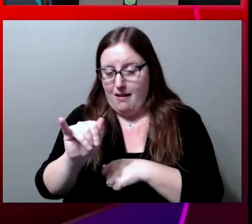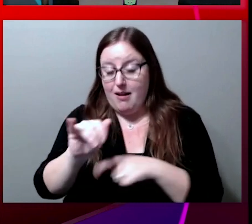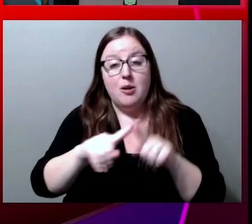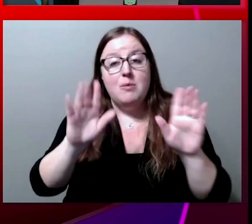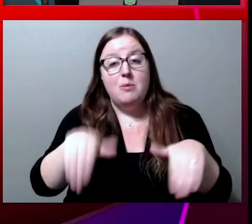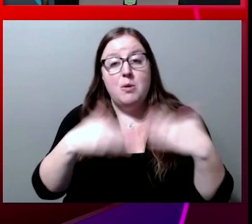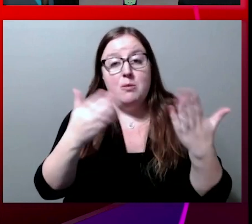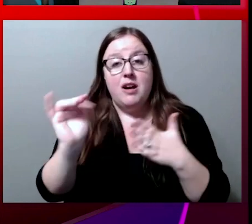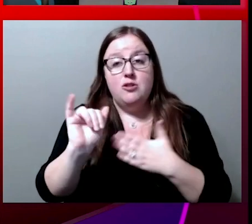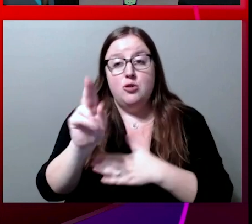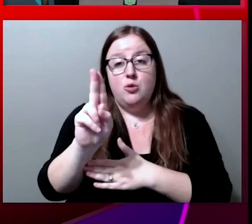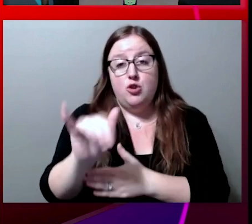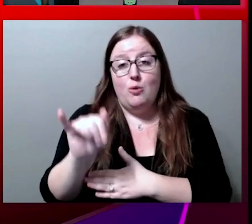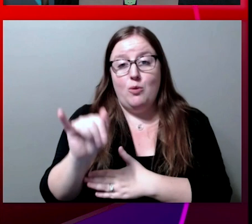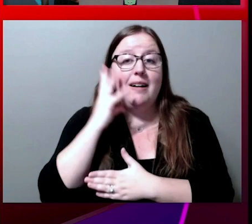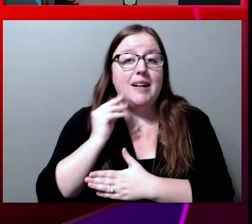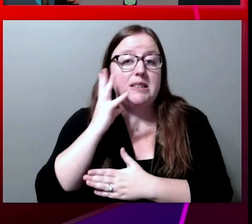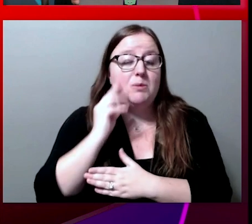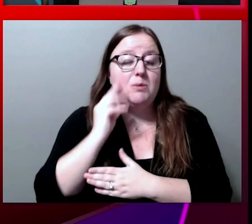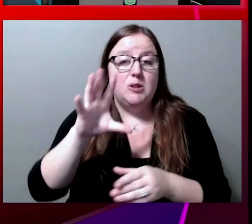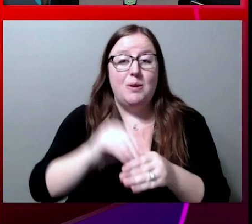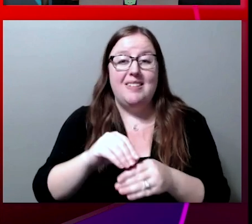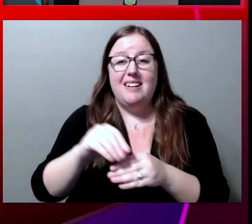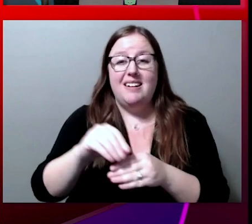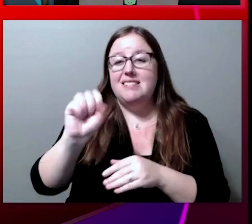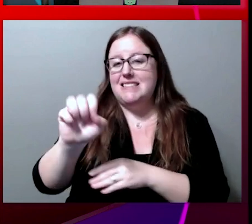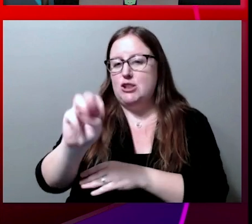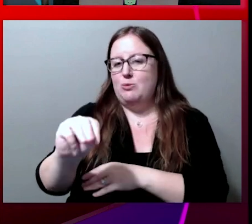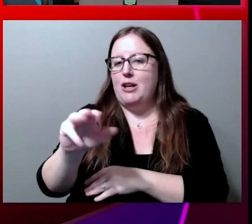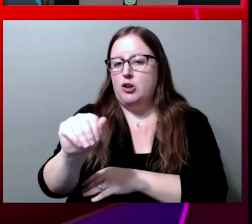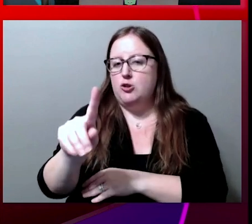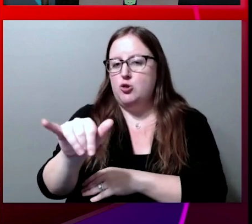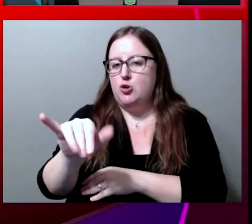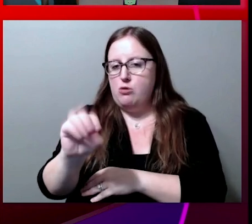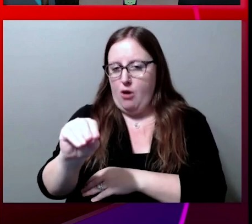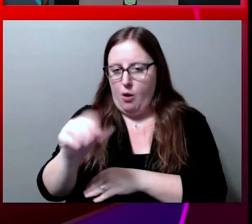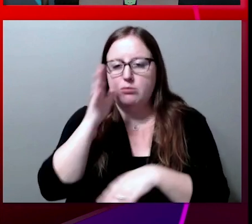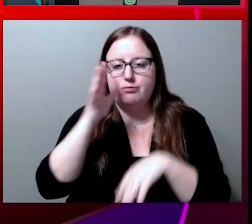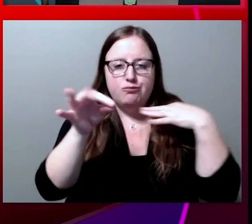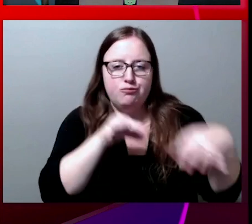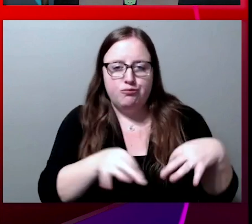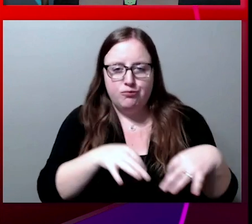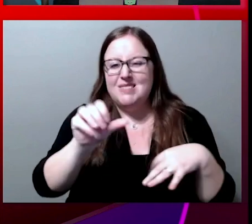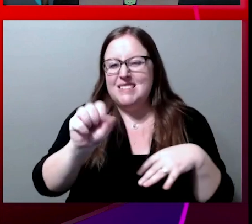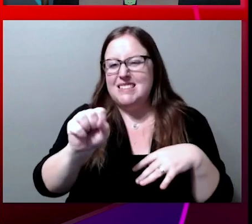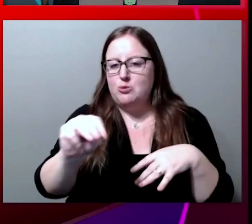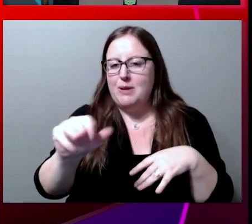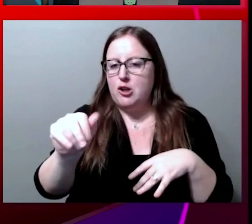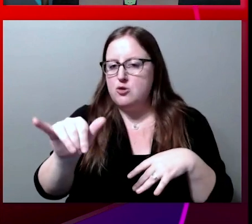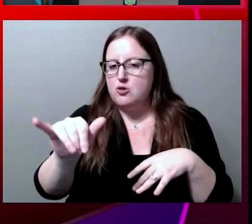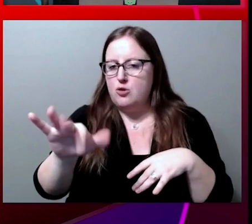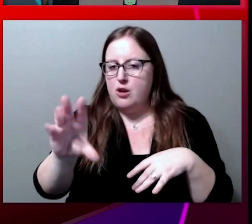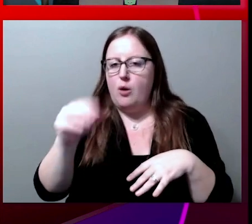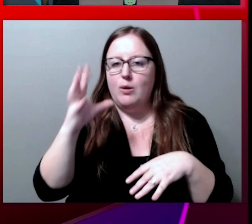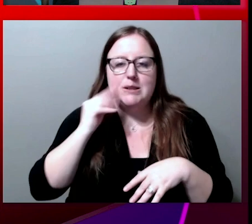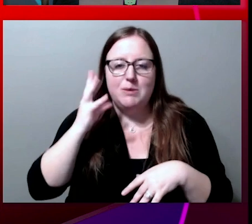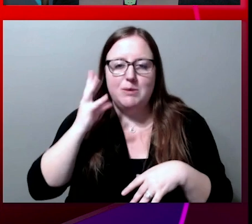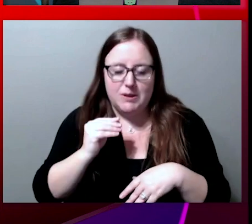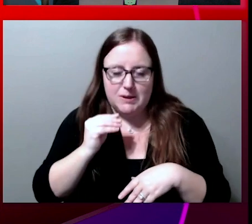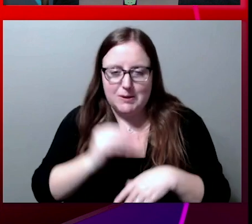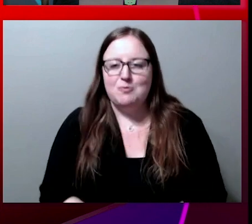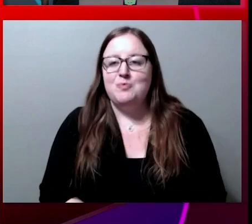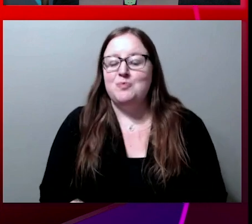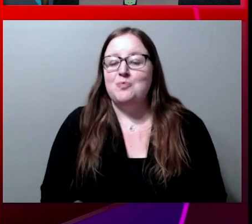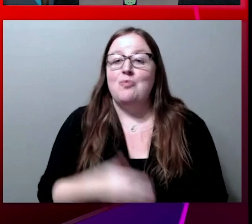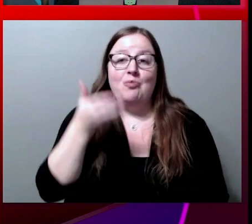this UI experience within the SageMaker Studio. So I'm going to walk through the SageMaker Studio experience. Okay. So here's a new look